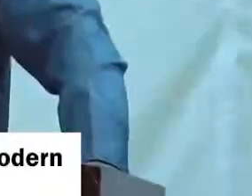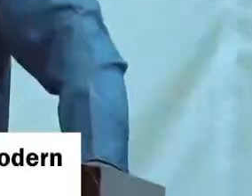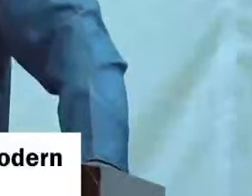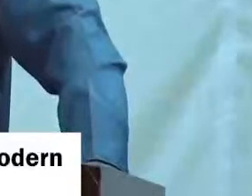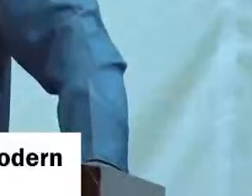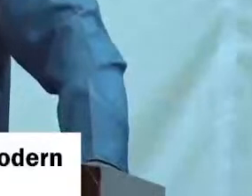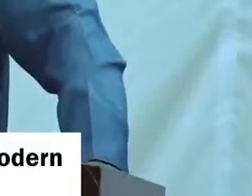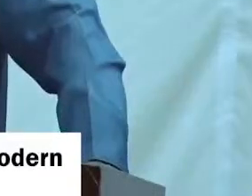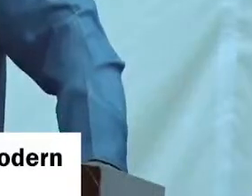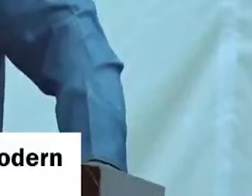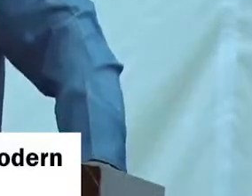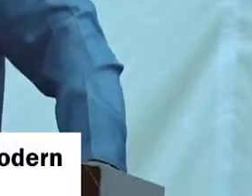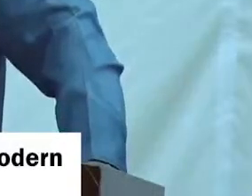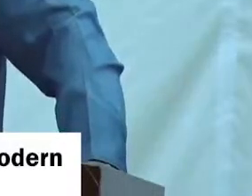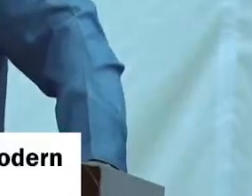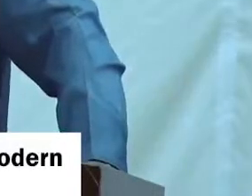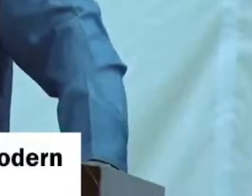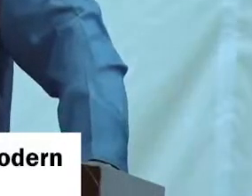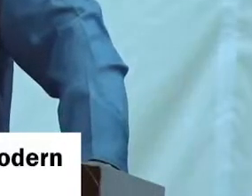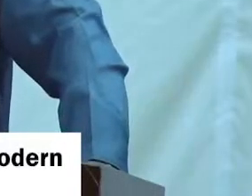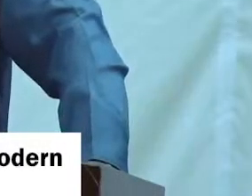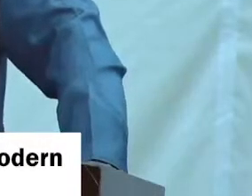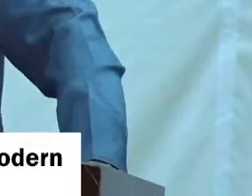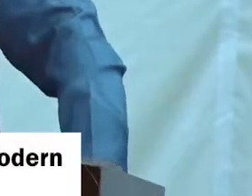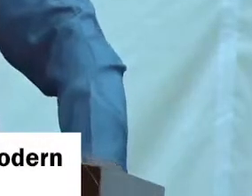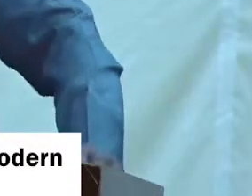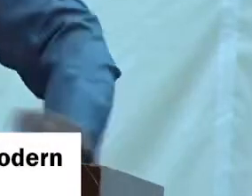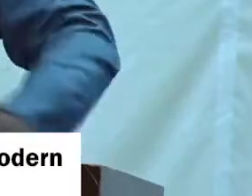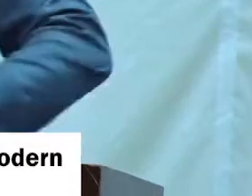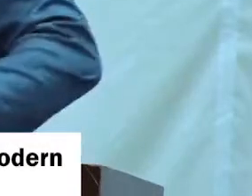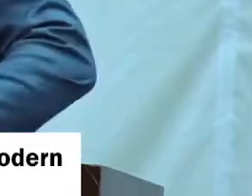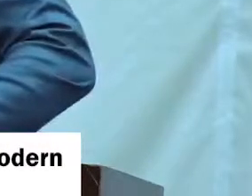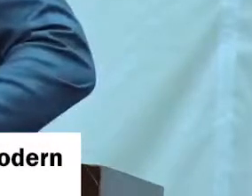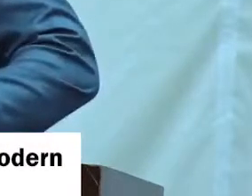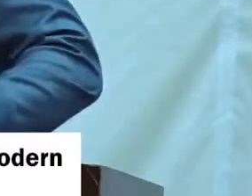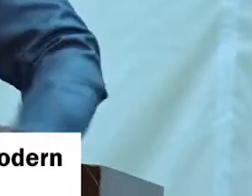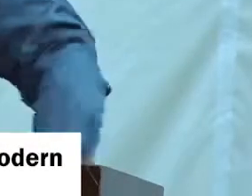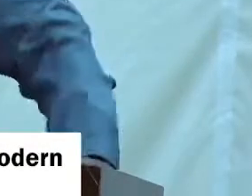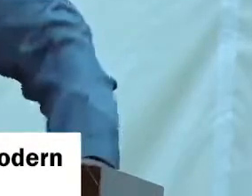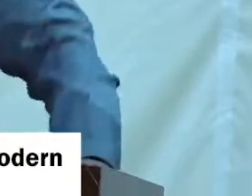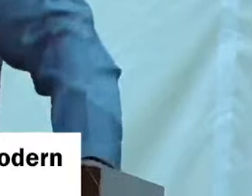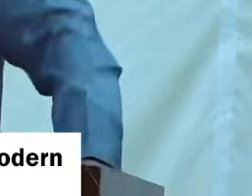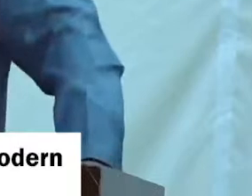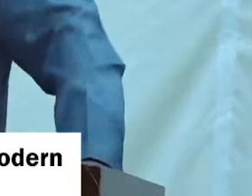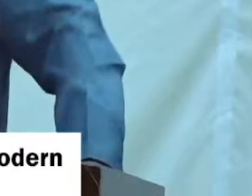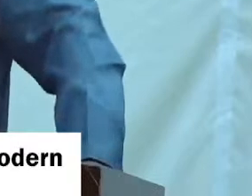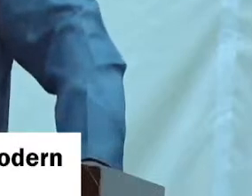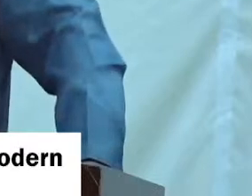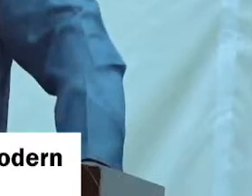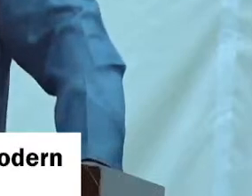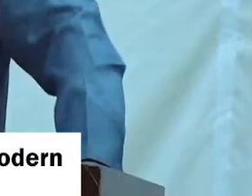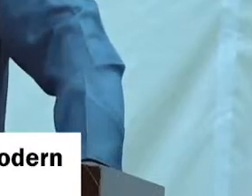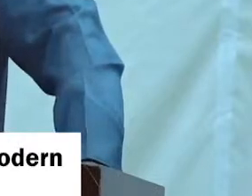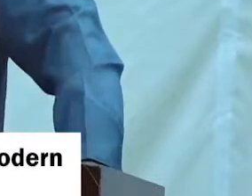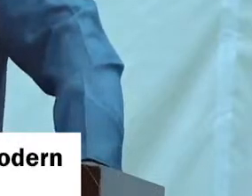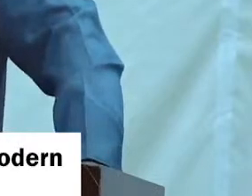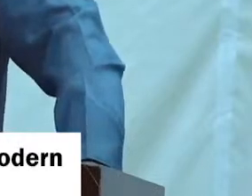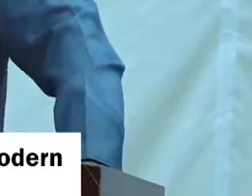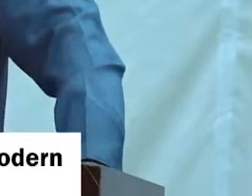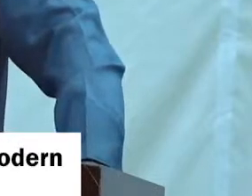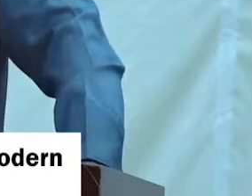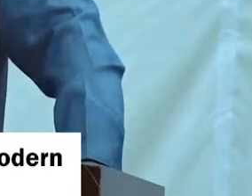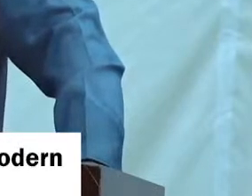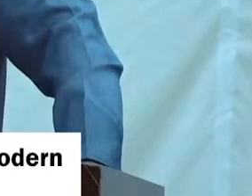The Media Foundation has become well known for its pioneering